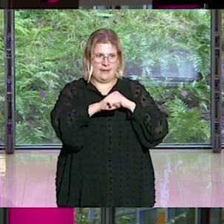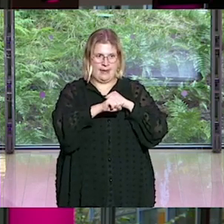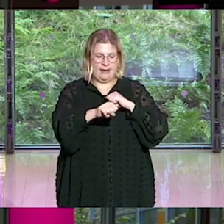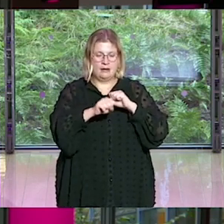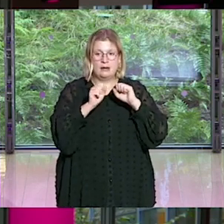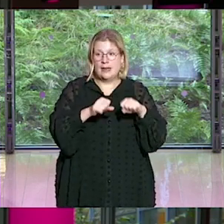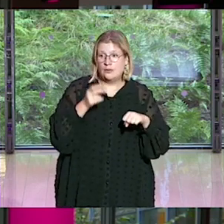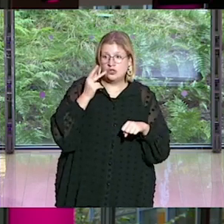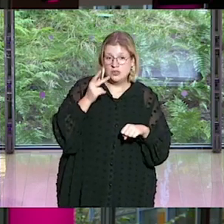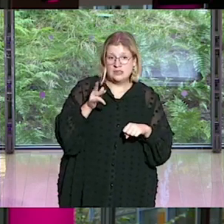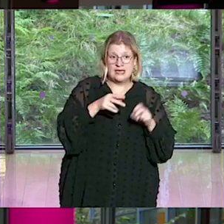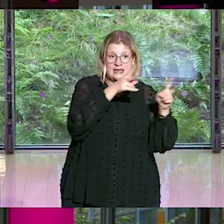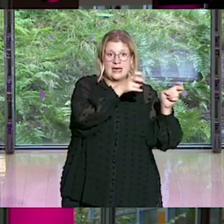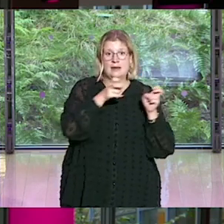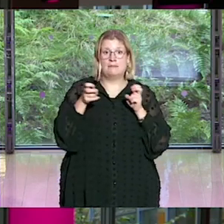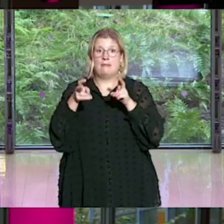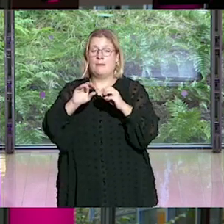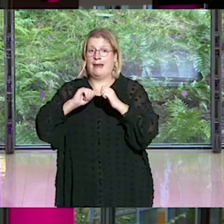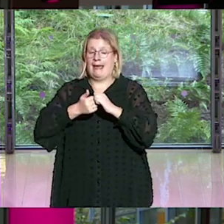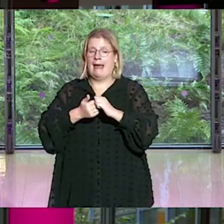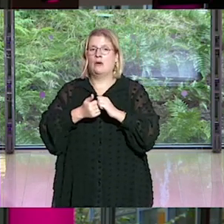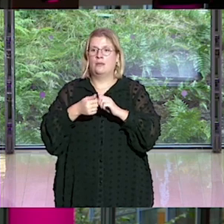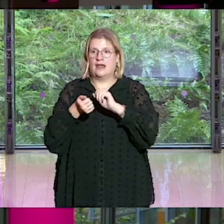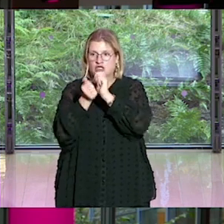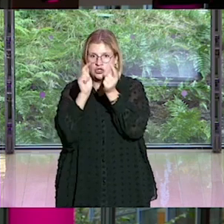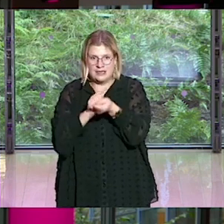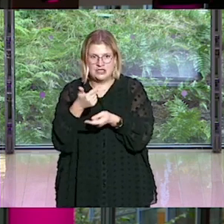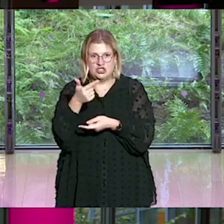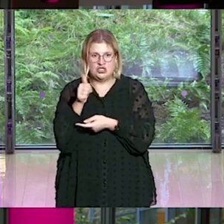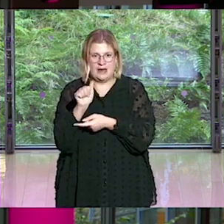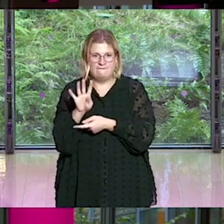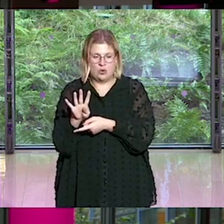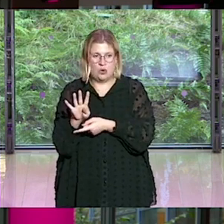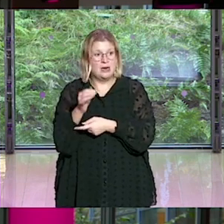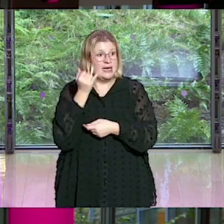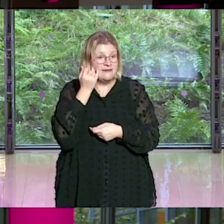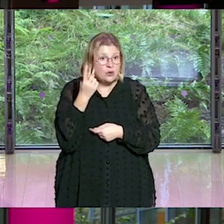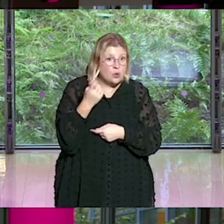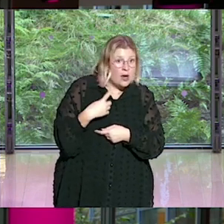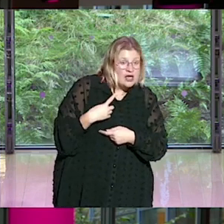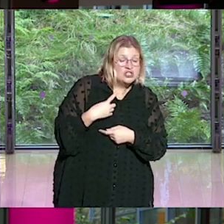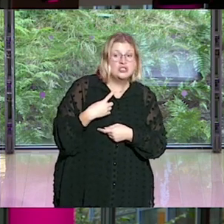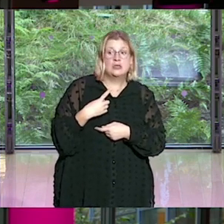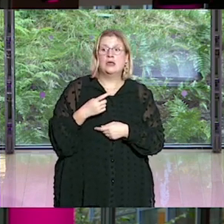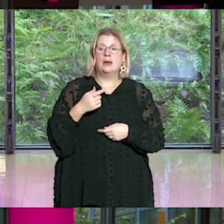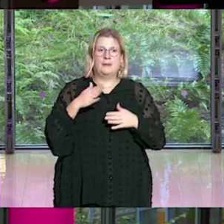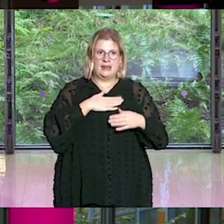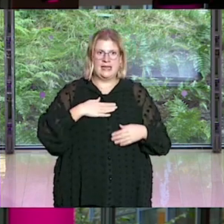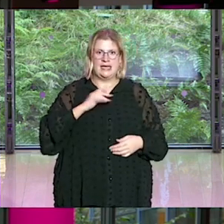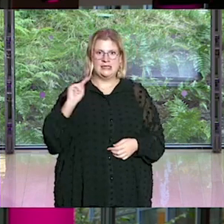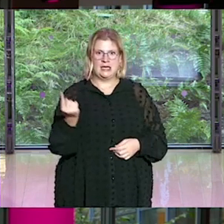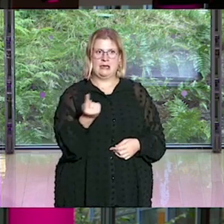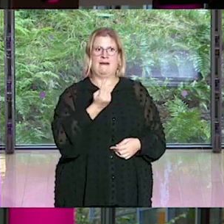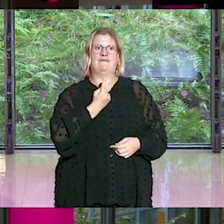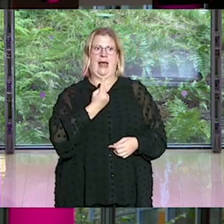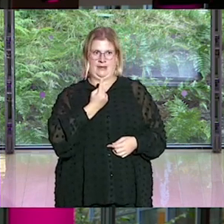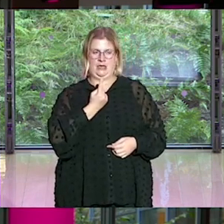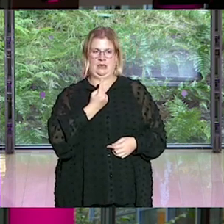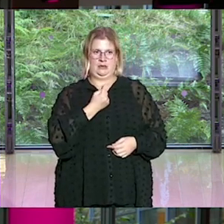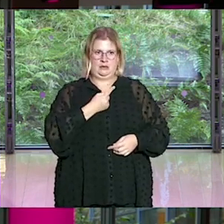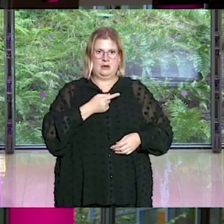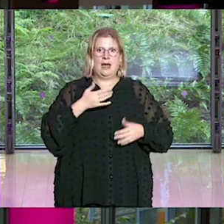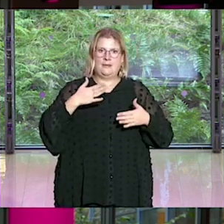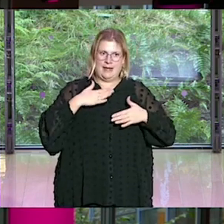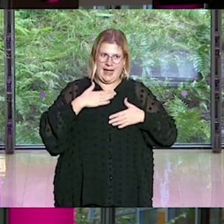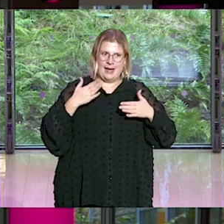to see that behavior in GA4. If you have any questions about UTM tracking, campaign tracking in GA4, come find me.